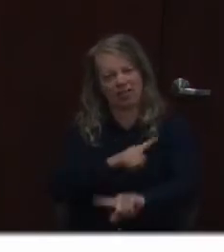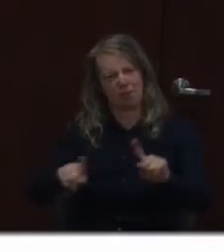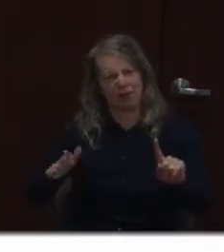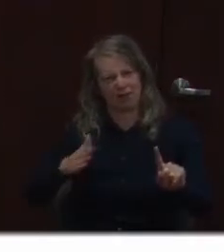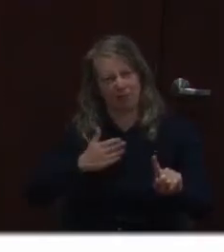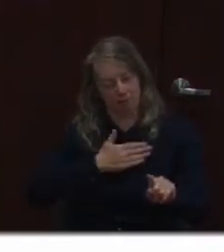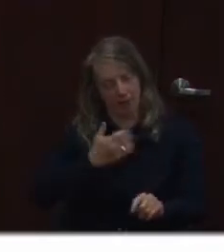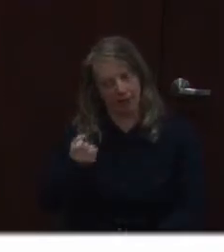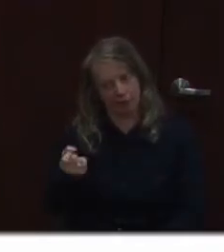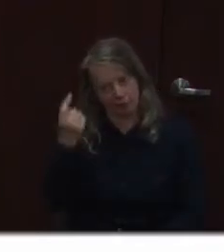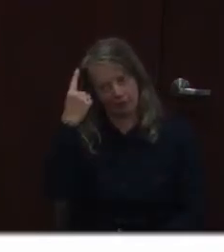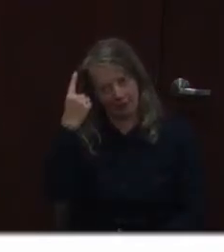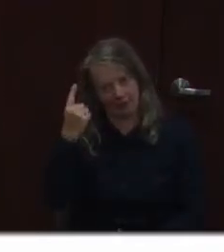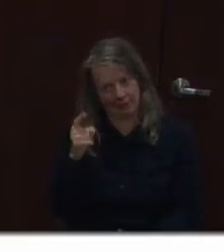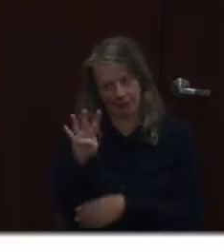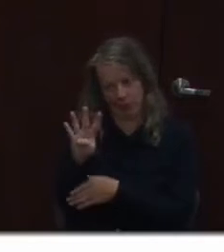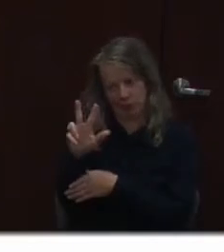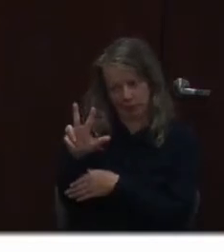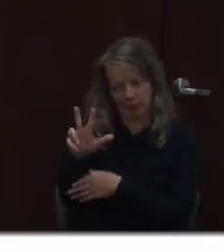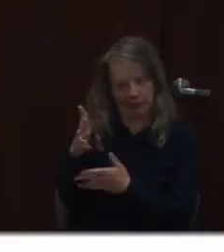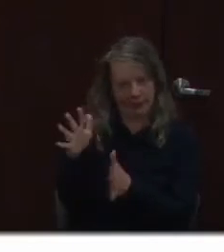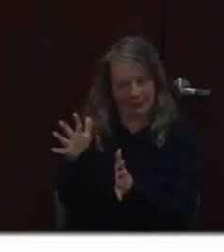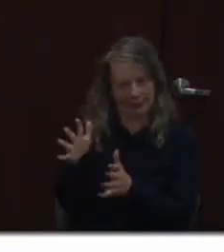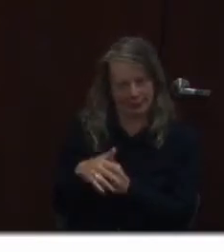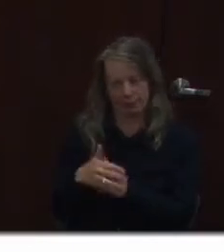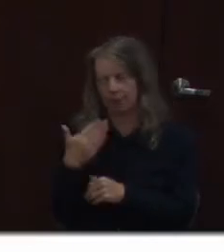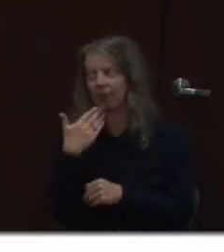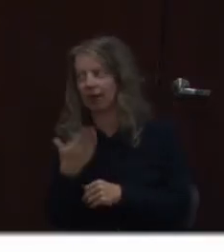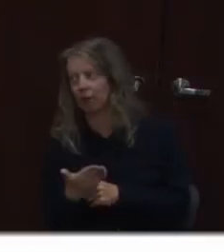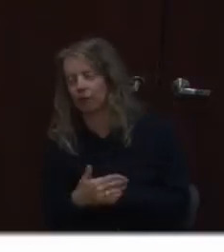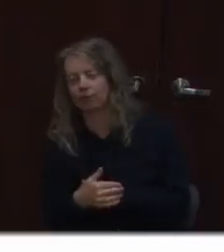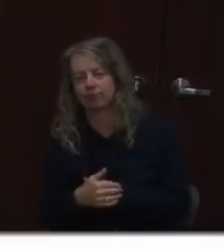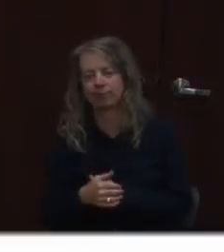use of that as well. Thank you very much. Yes, you are very welcome.